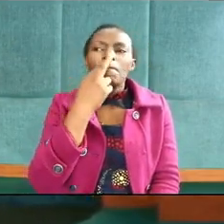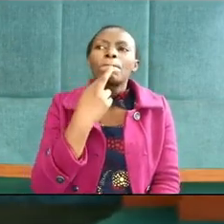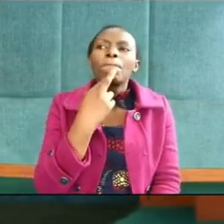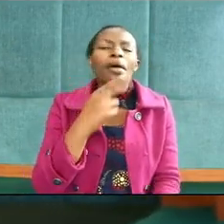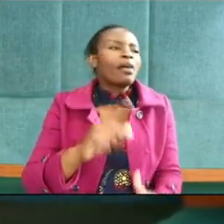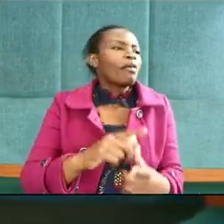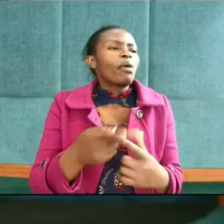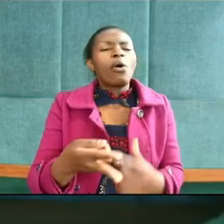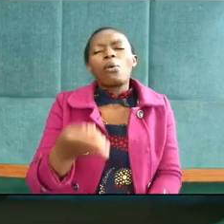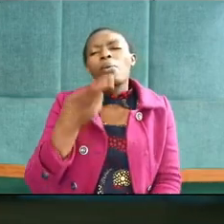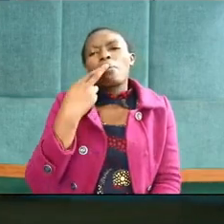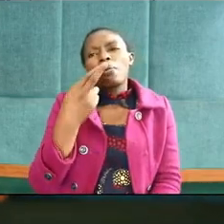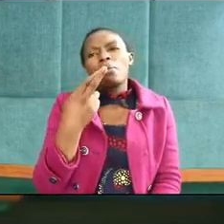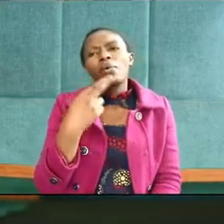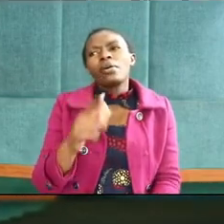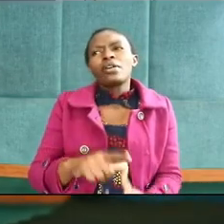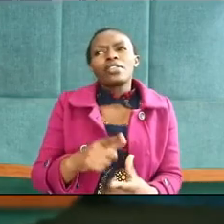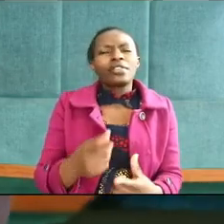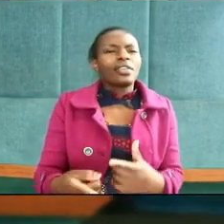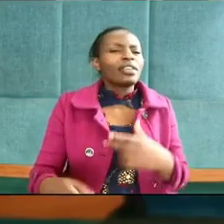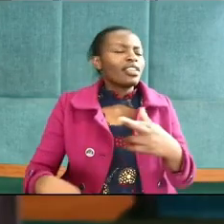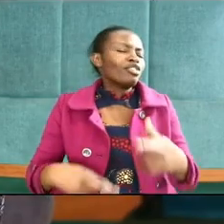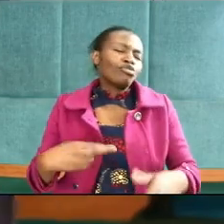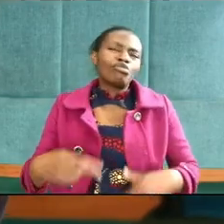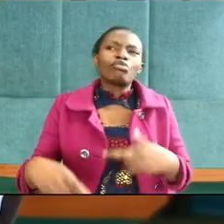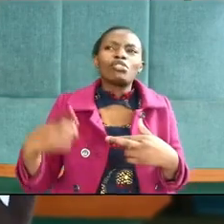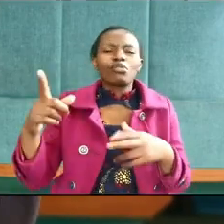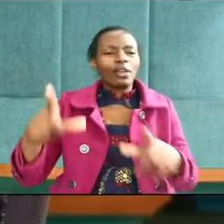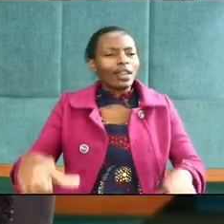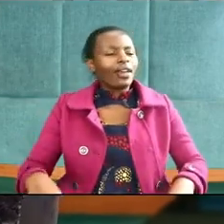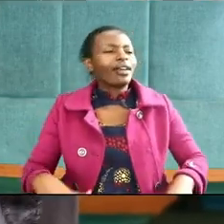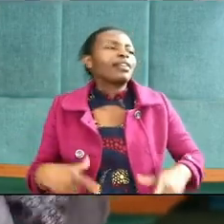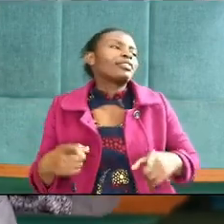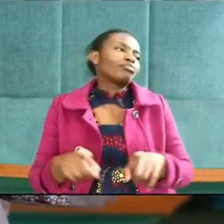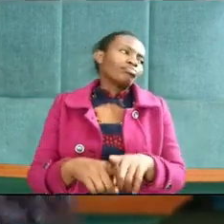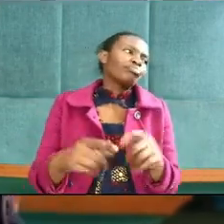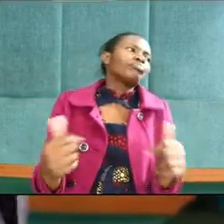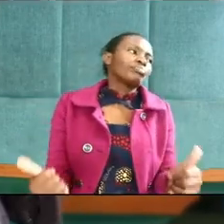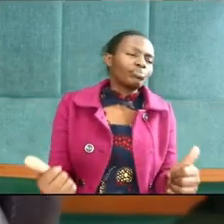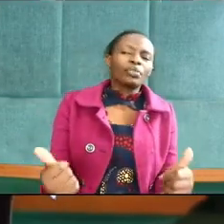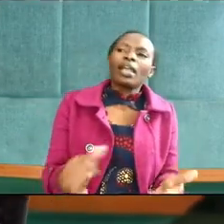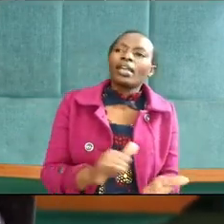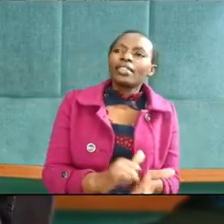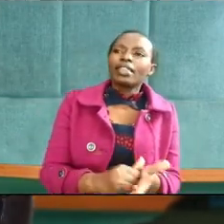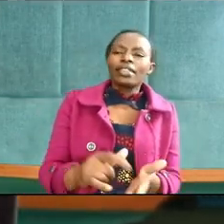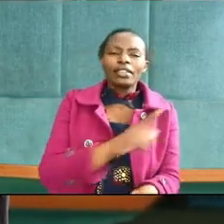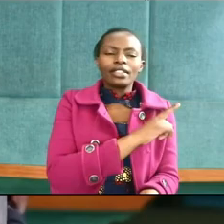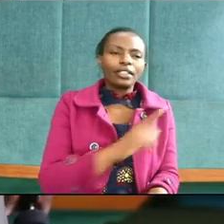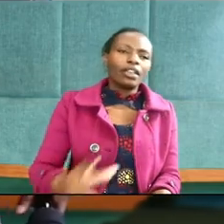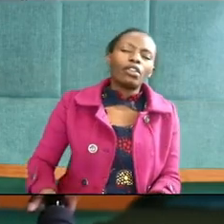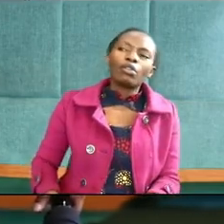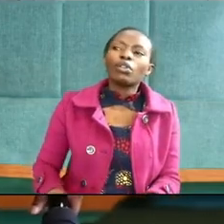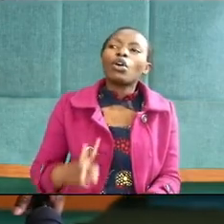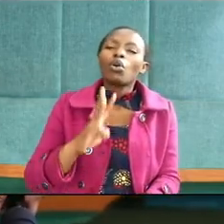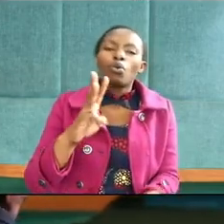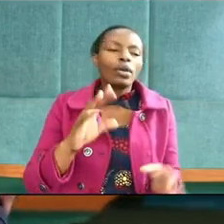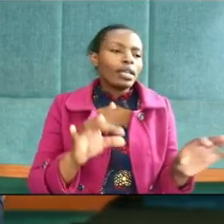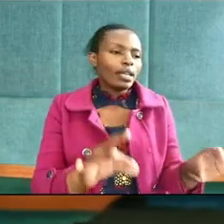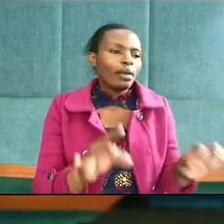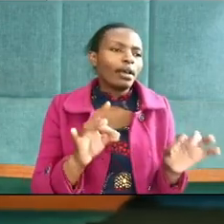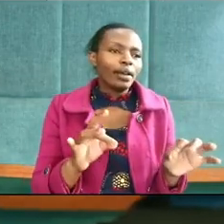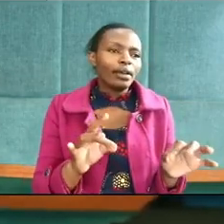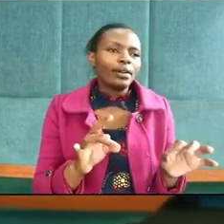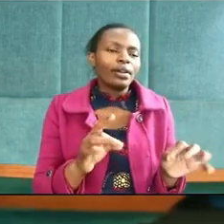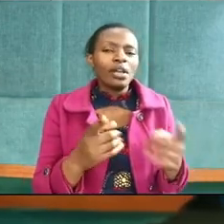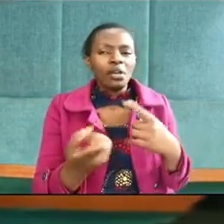and a bun. Enjoy your life, the two of you, that the Lord of grace may reignite